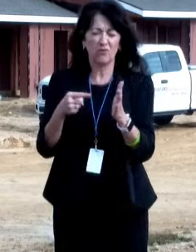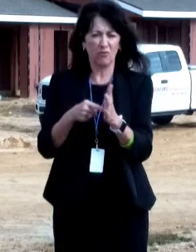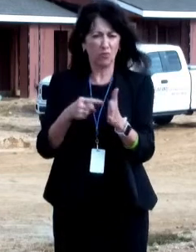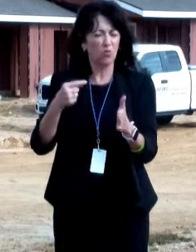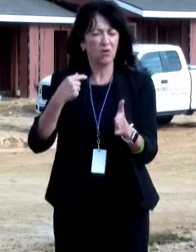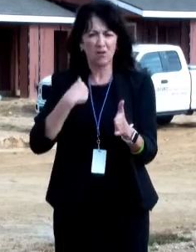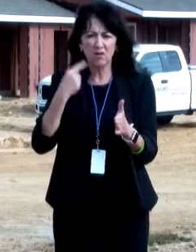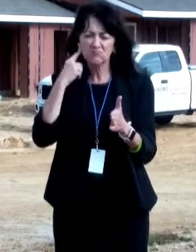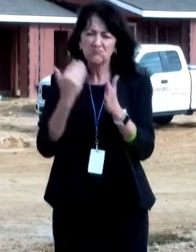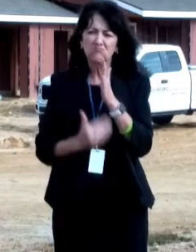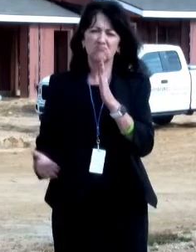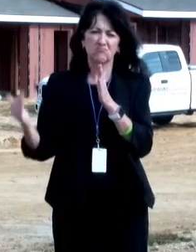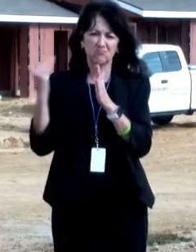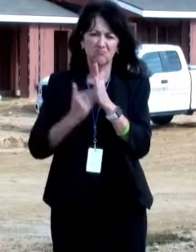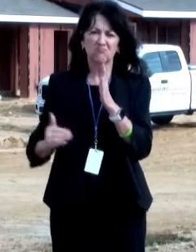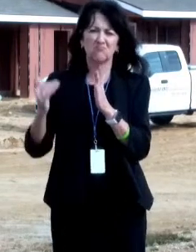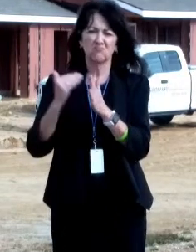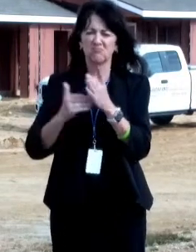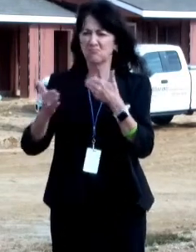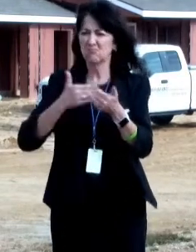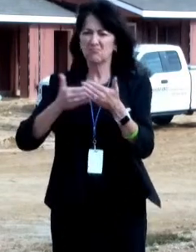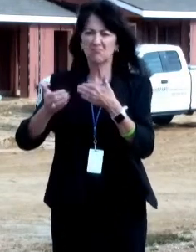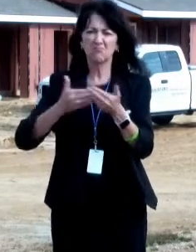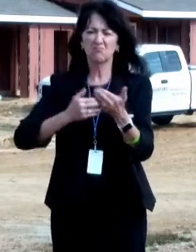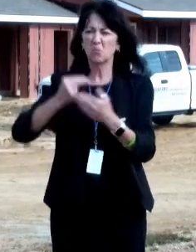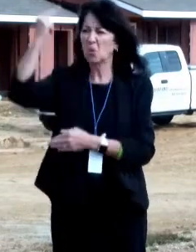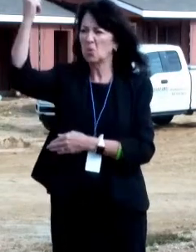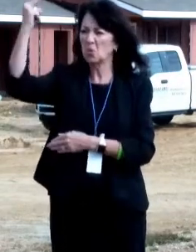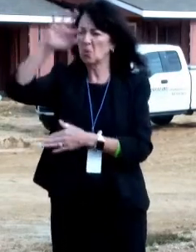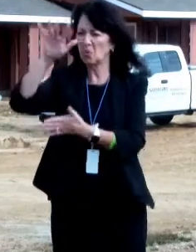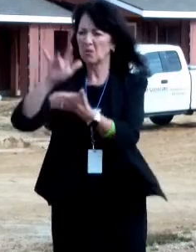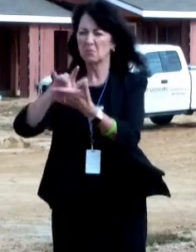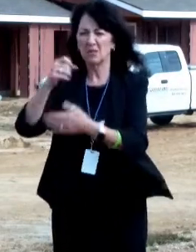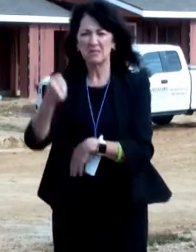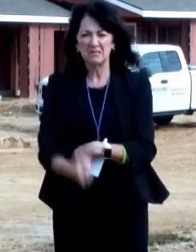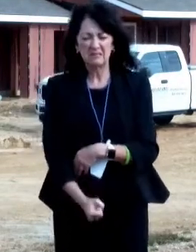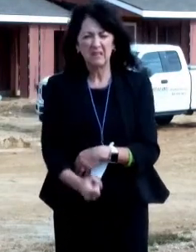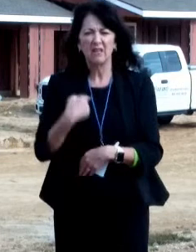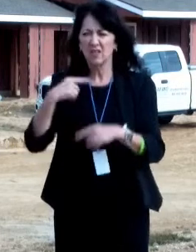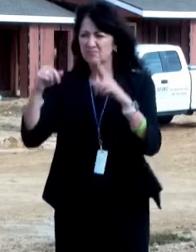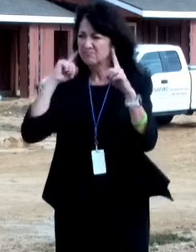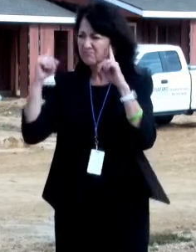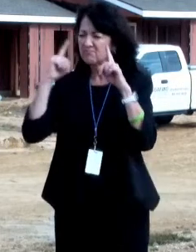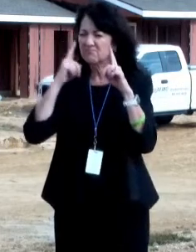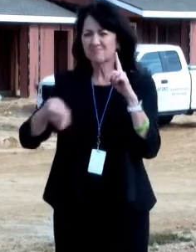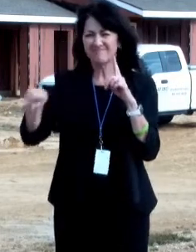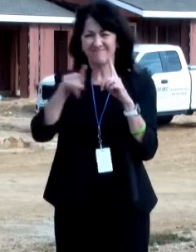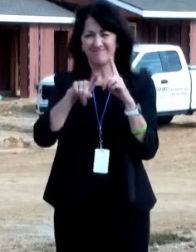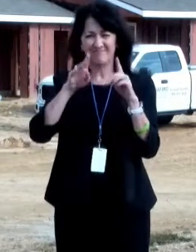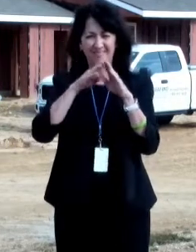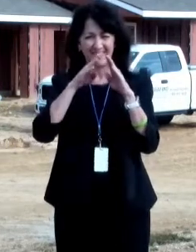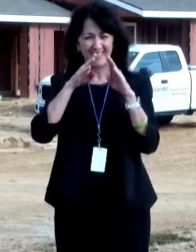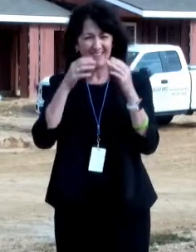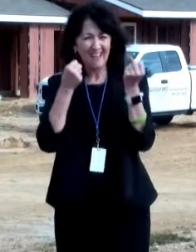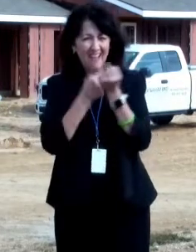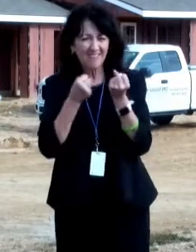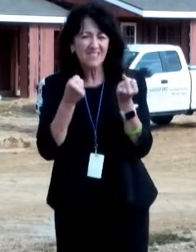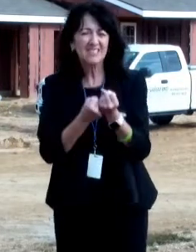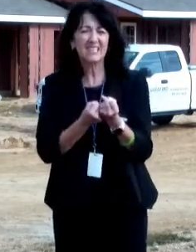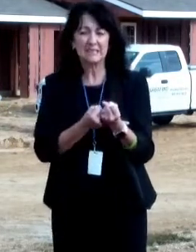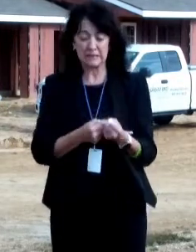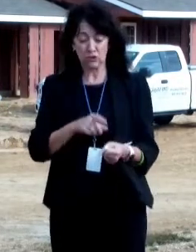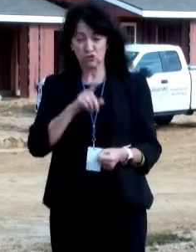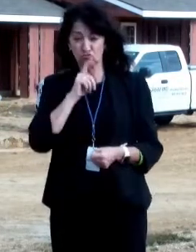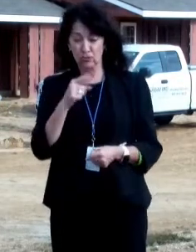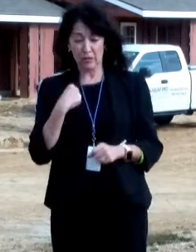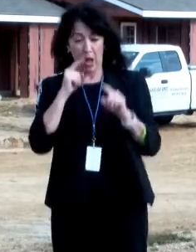this state. Housing. I've heard it from advocates. I've heard it from second graders who said to me when